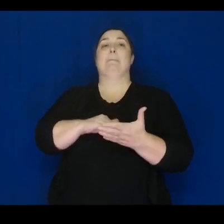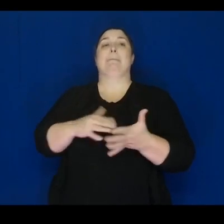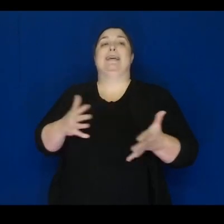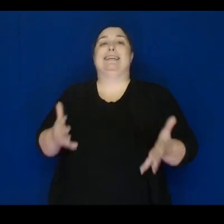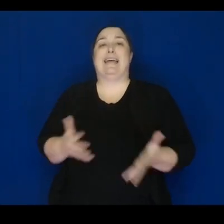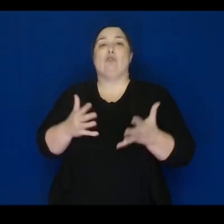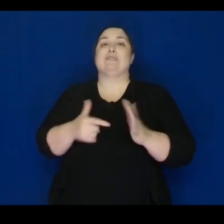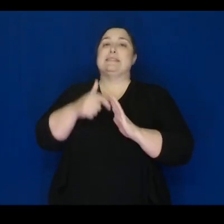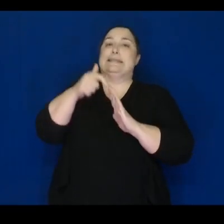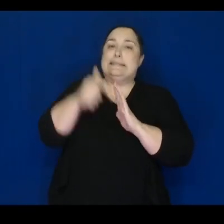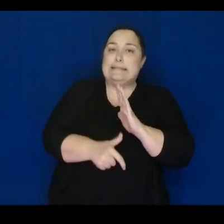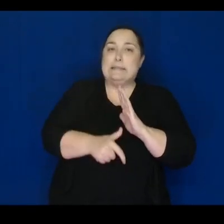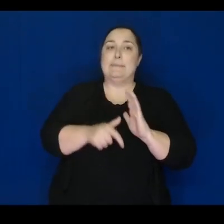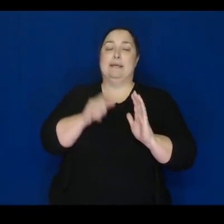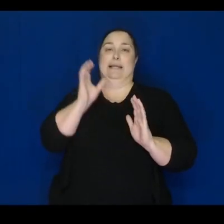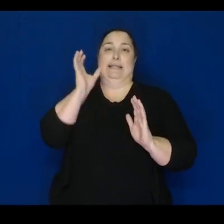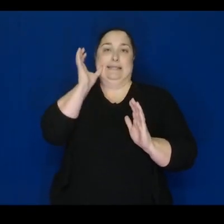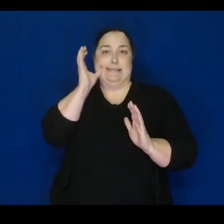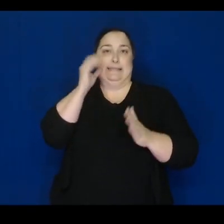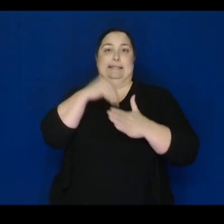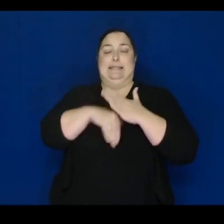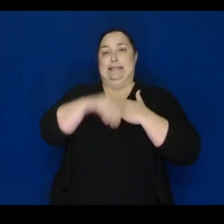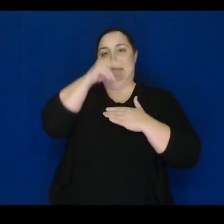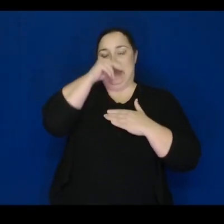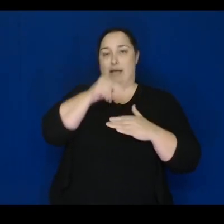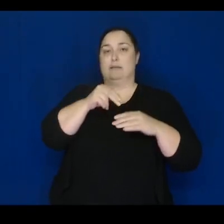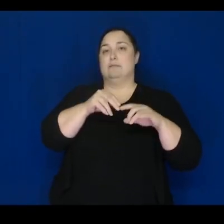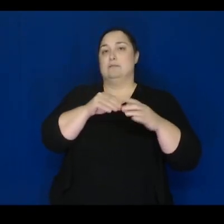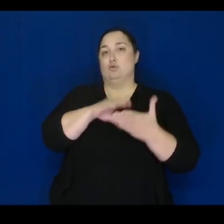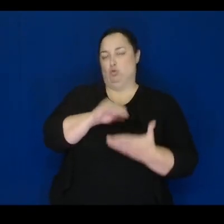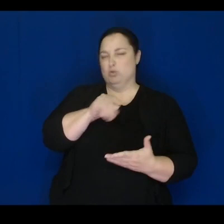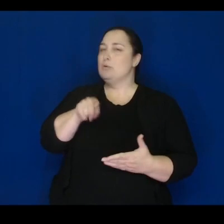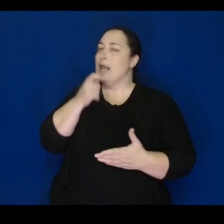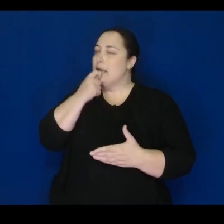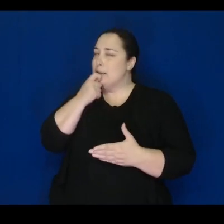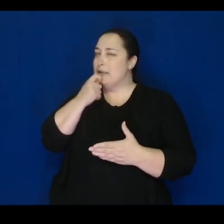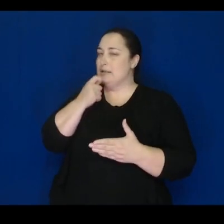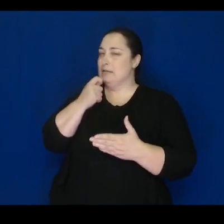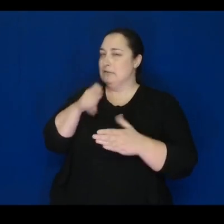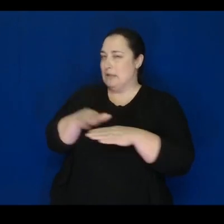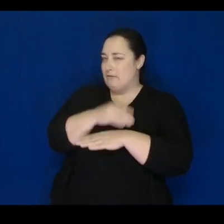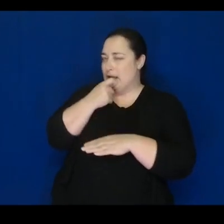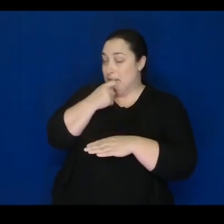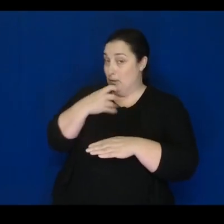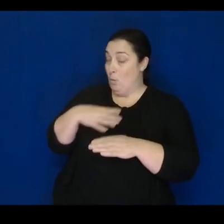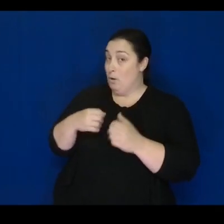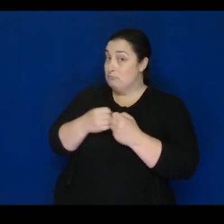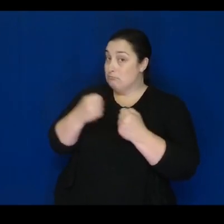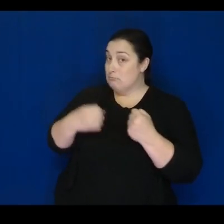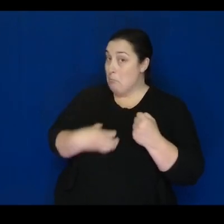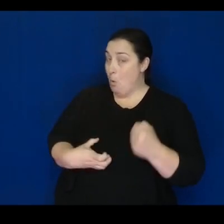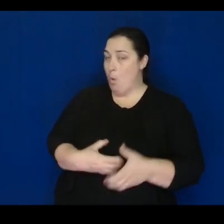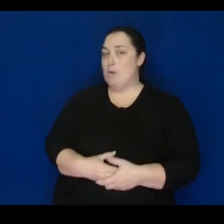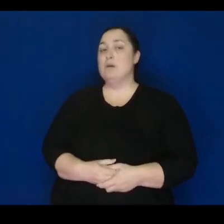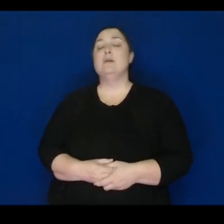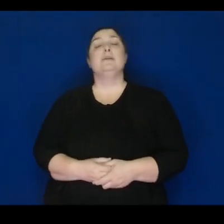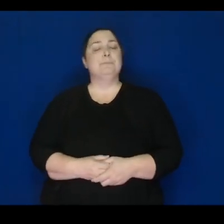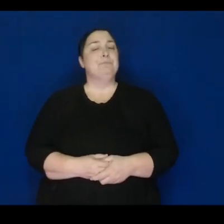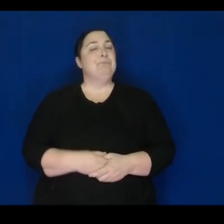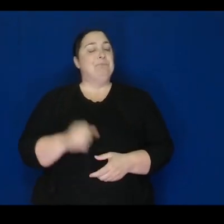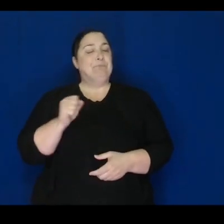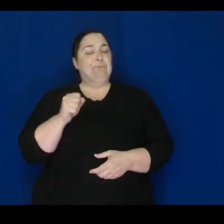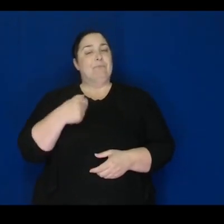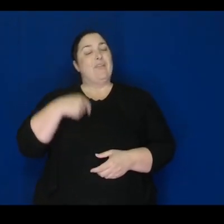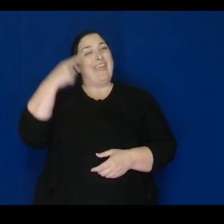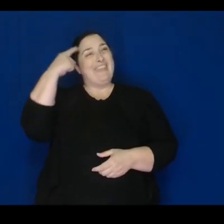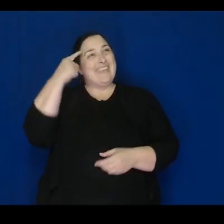deep listening in young students? And you've already explored this, but would you like to explore it further? Yeah, I think